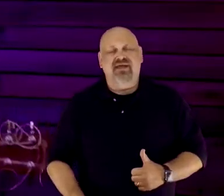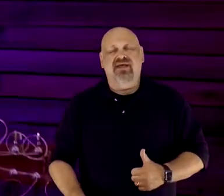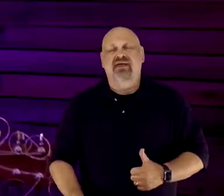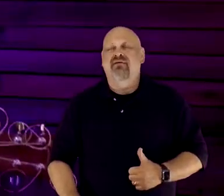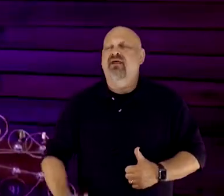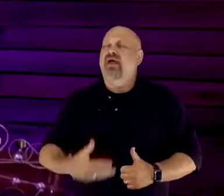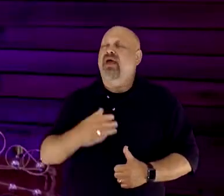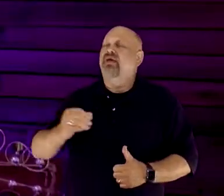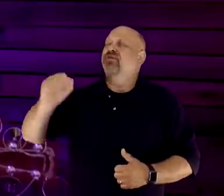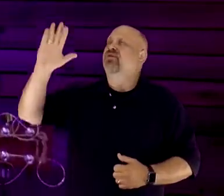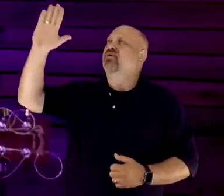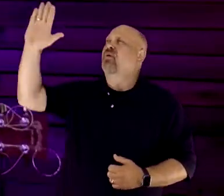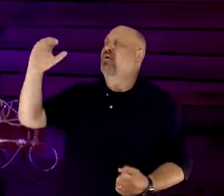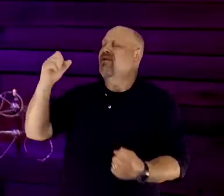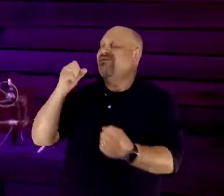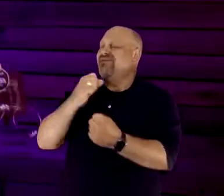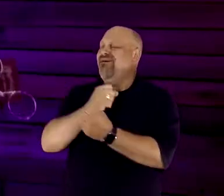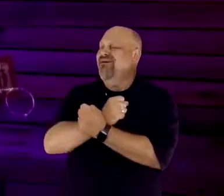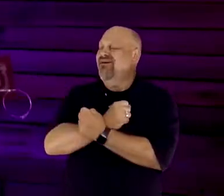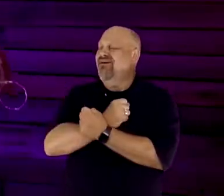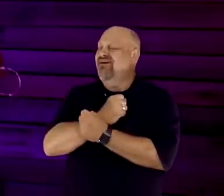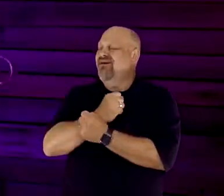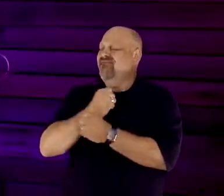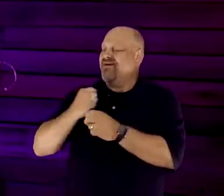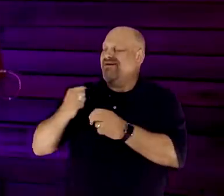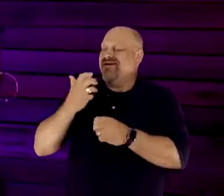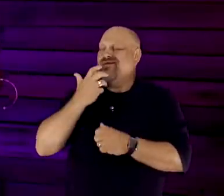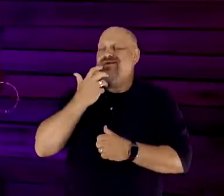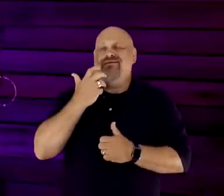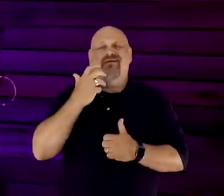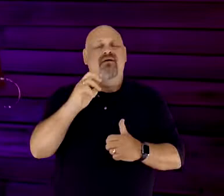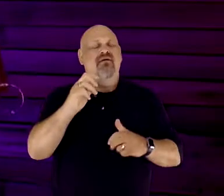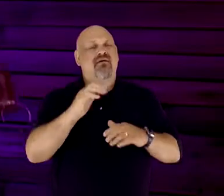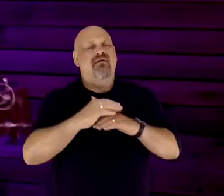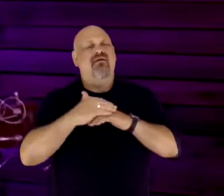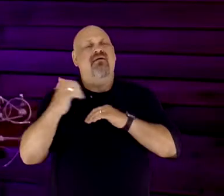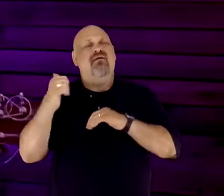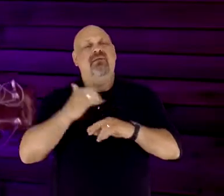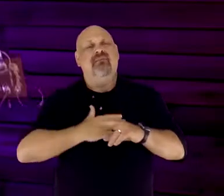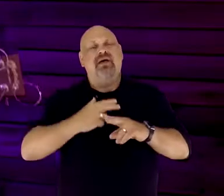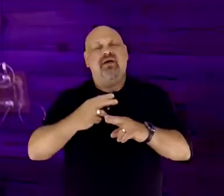and your love has called my name.